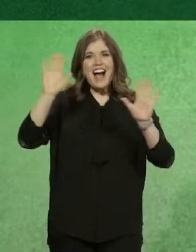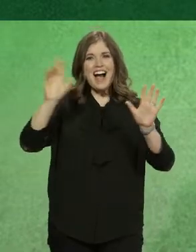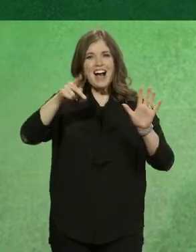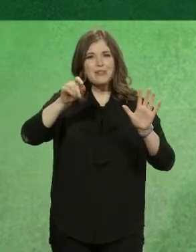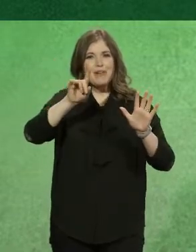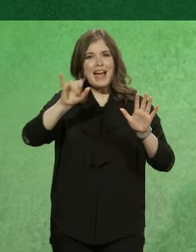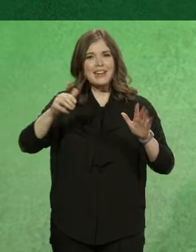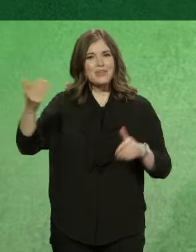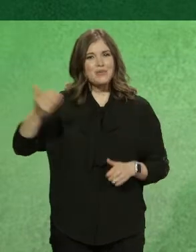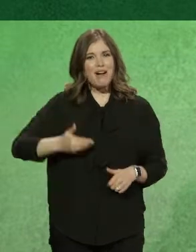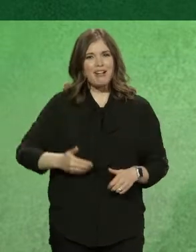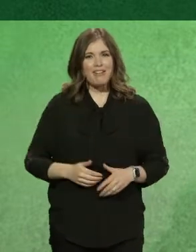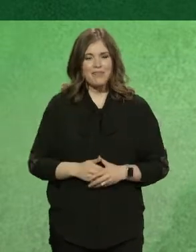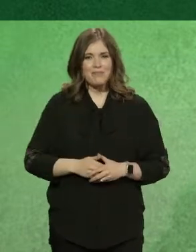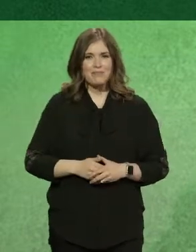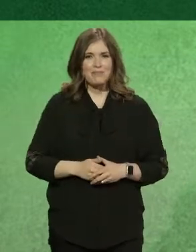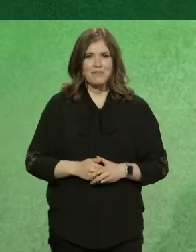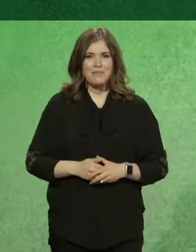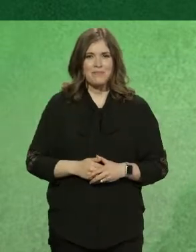welcome.